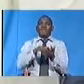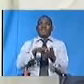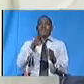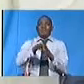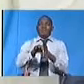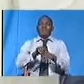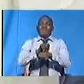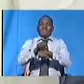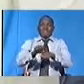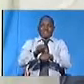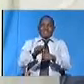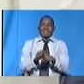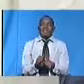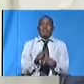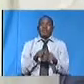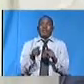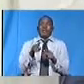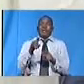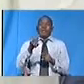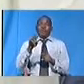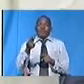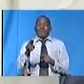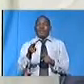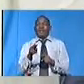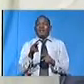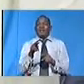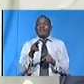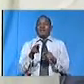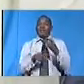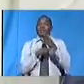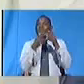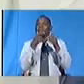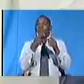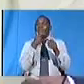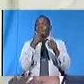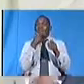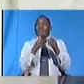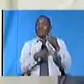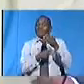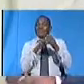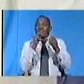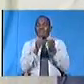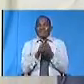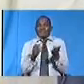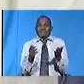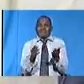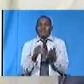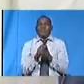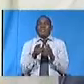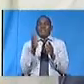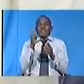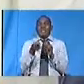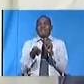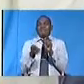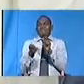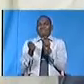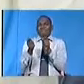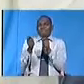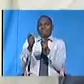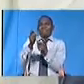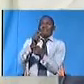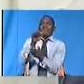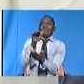Dr. Bamia's mandate appeared not to have ended there. Subsequently, it was amended, and same desk-bound